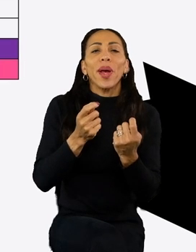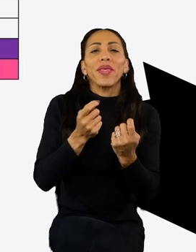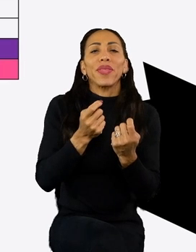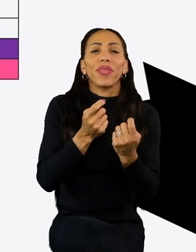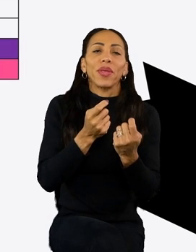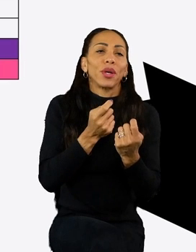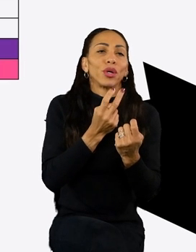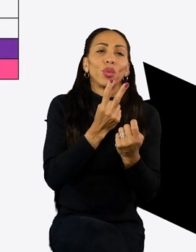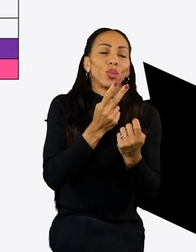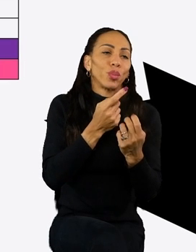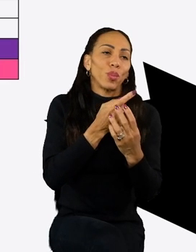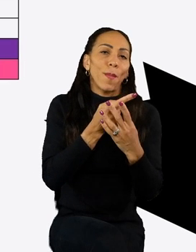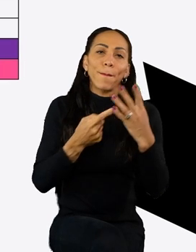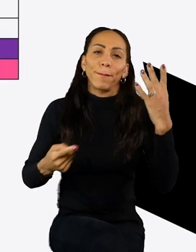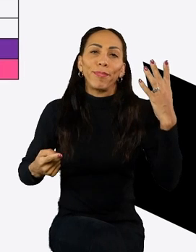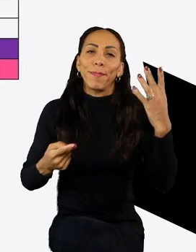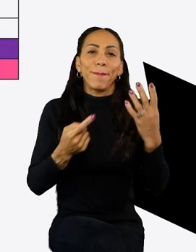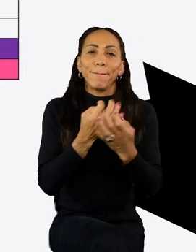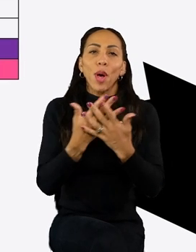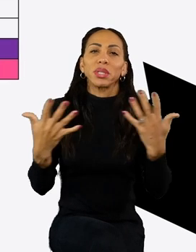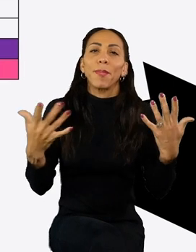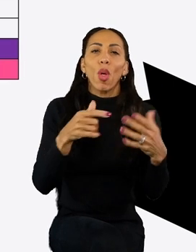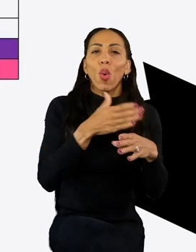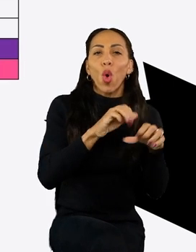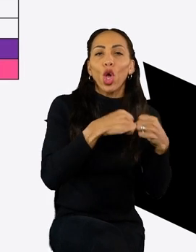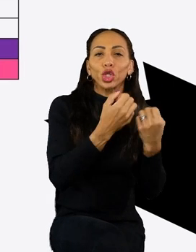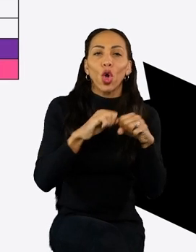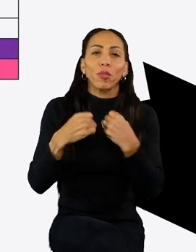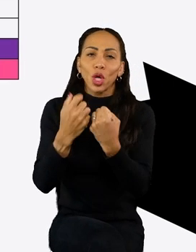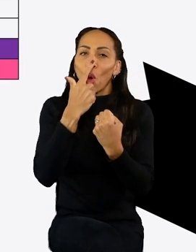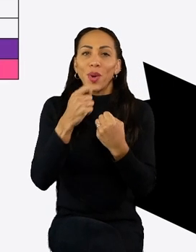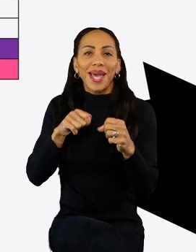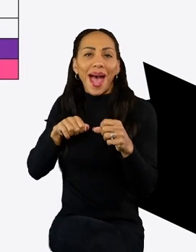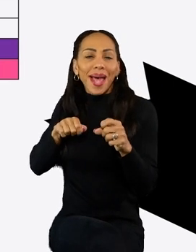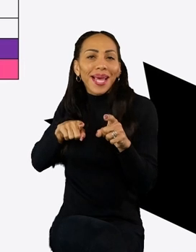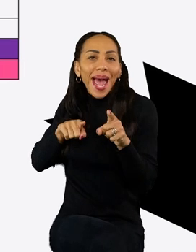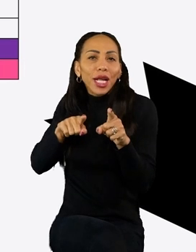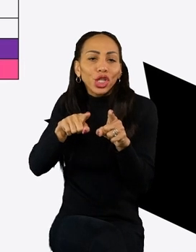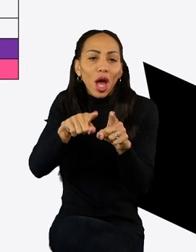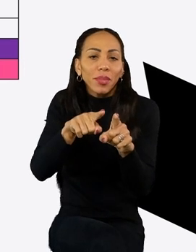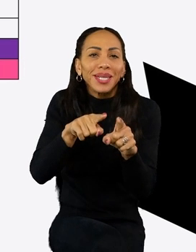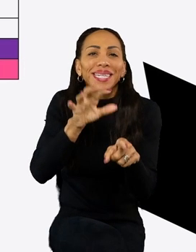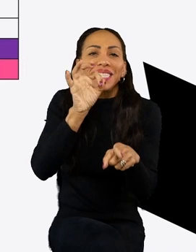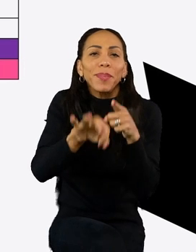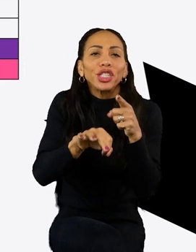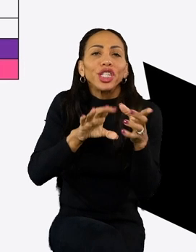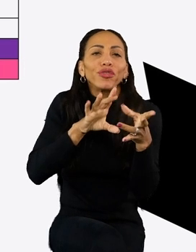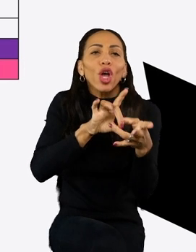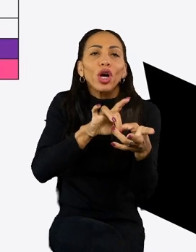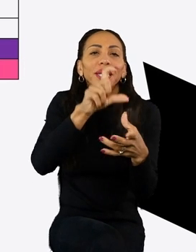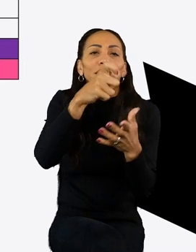same time. And I'm sure we can do it and catch up where we've lost a bit of time, particularly around